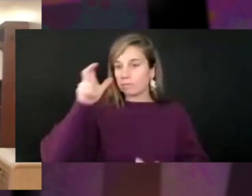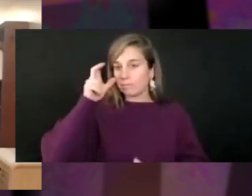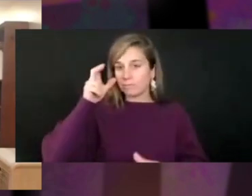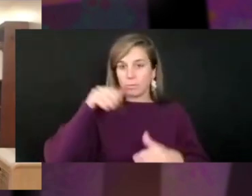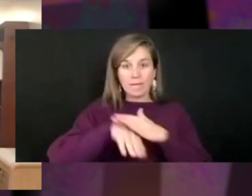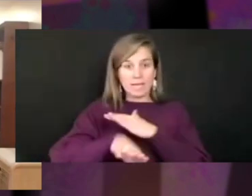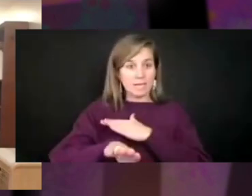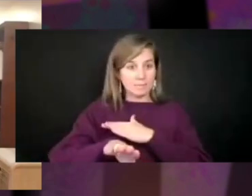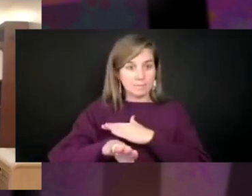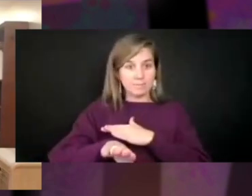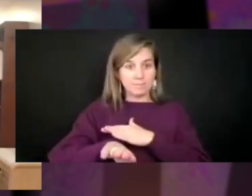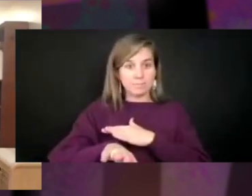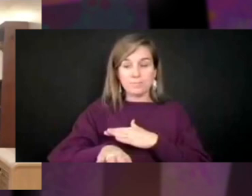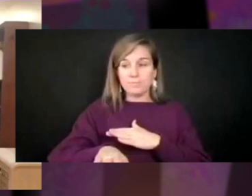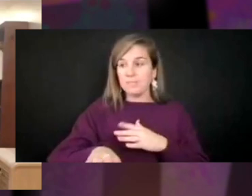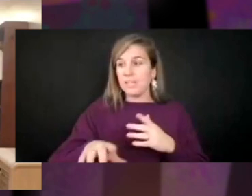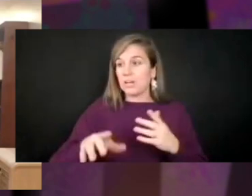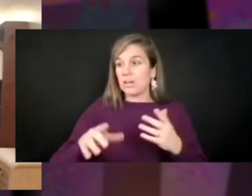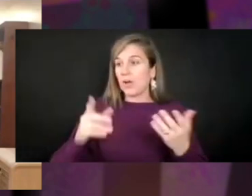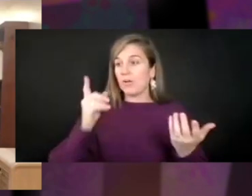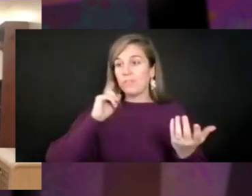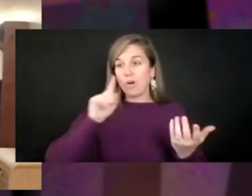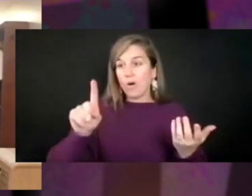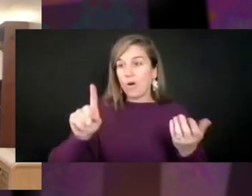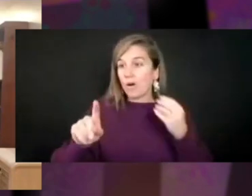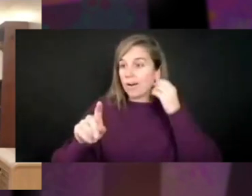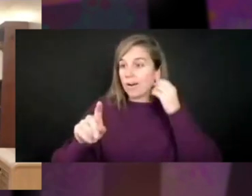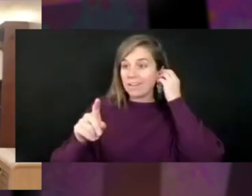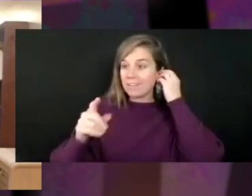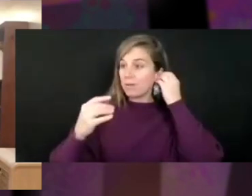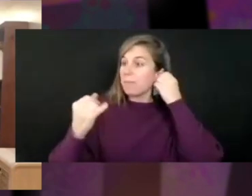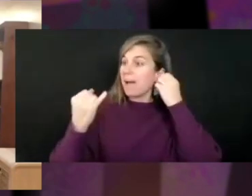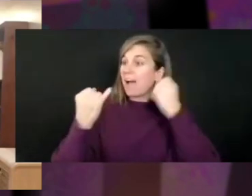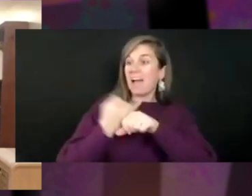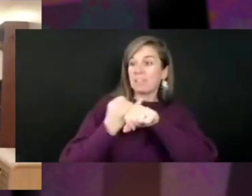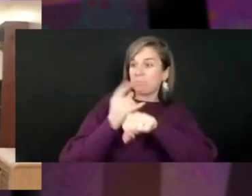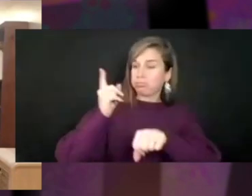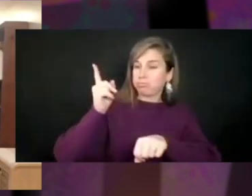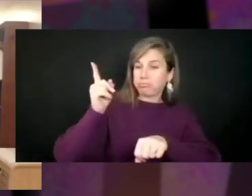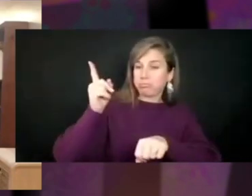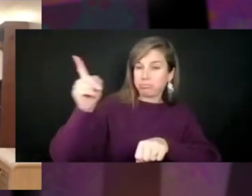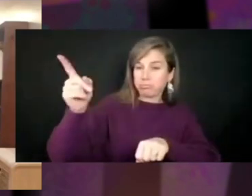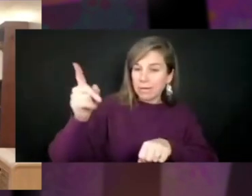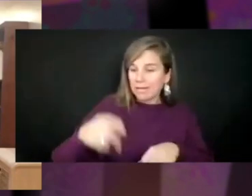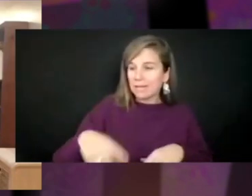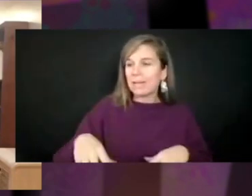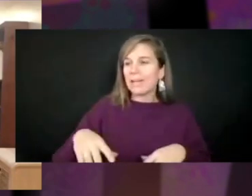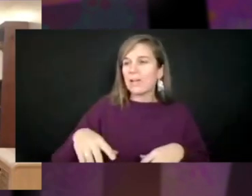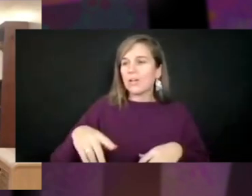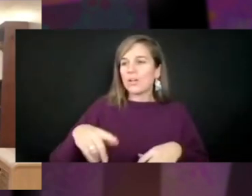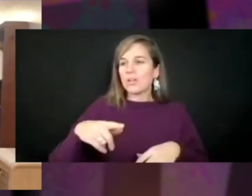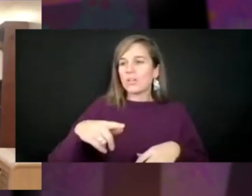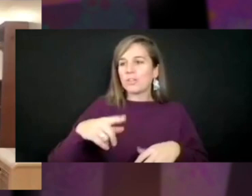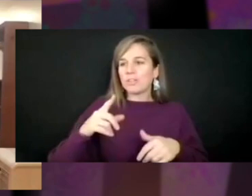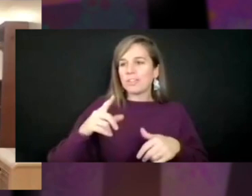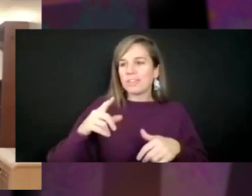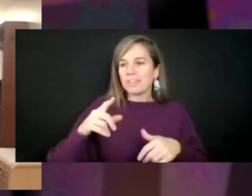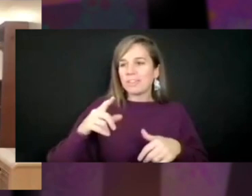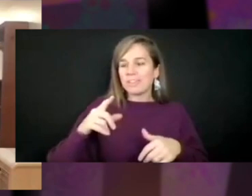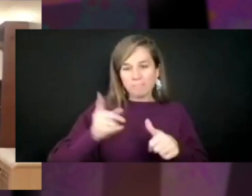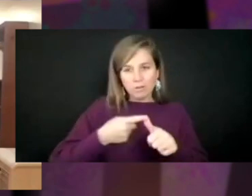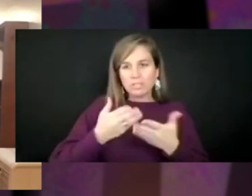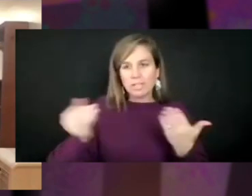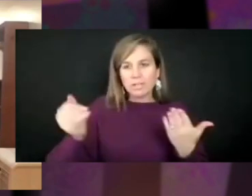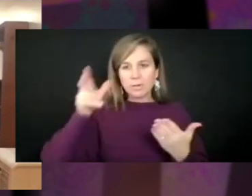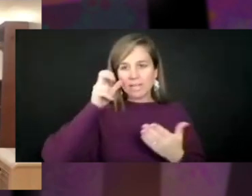this exhibit from mapped out Samoro artists from islands far, far, far away from Tongva territory, the first thing that you're going to hear is a Tongva song.